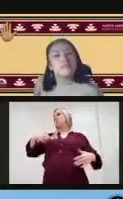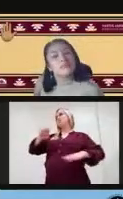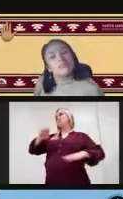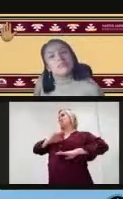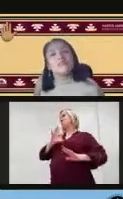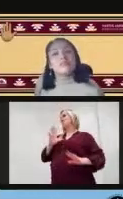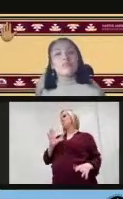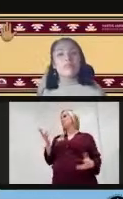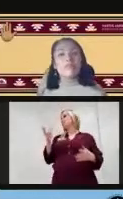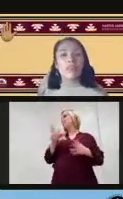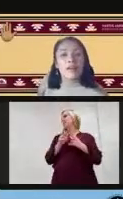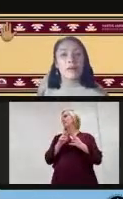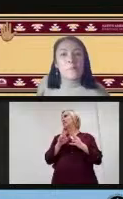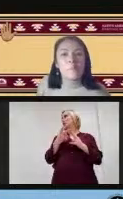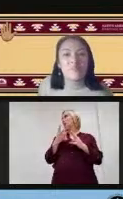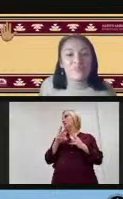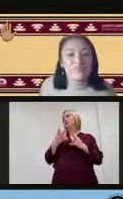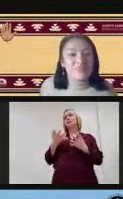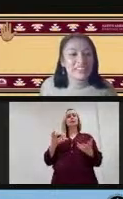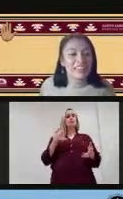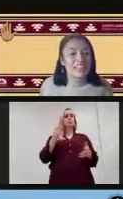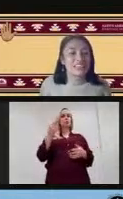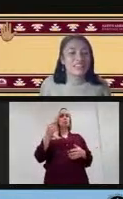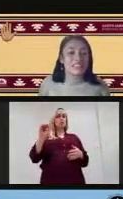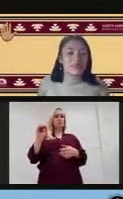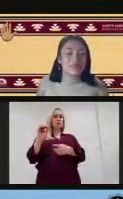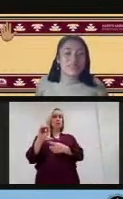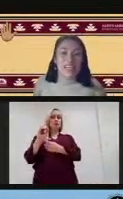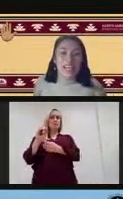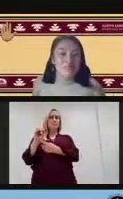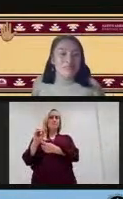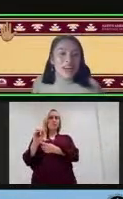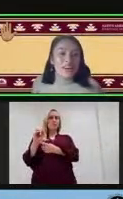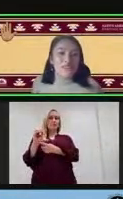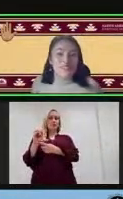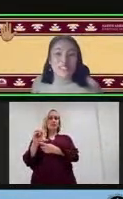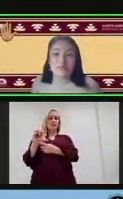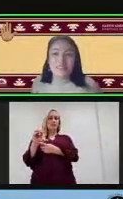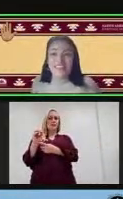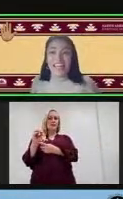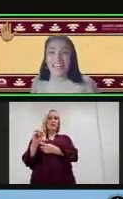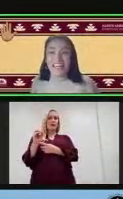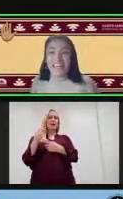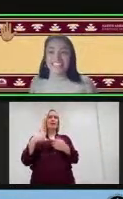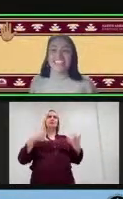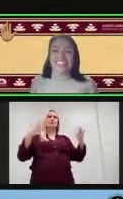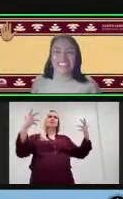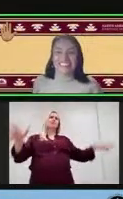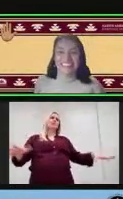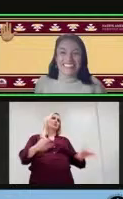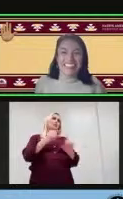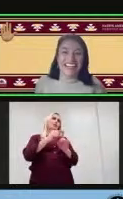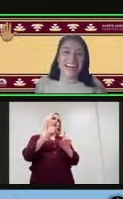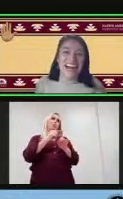way. Director Guzman Ortiz. I'm tired of wordsmithing "and."